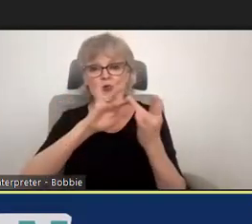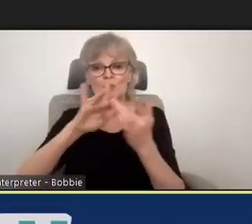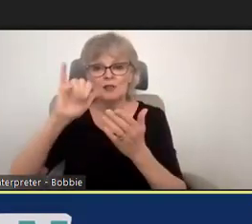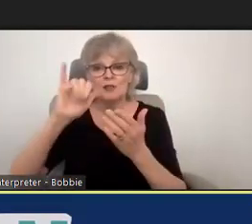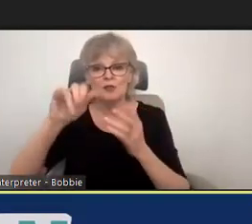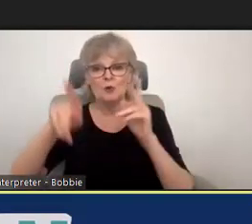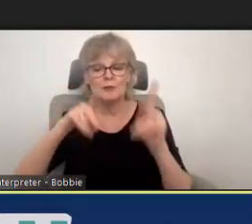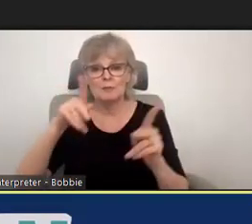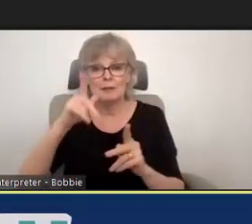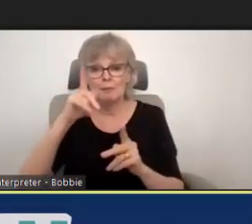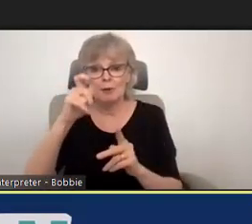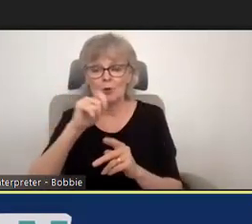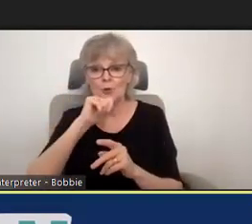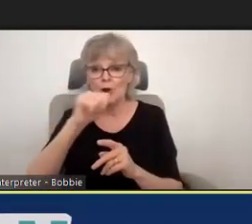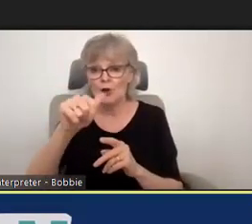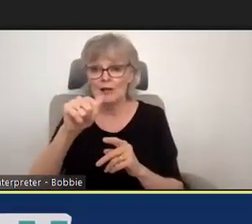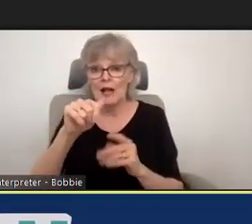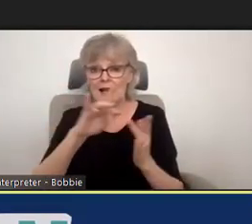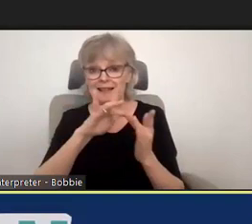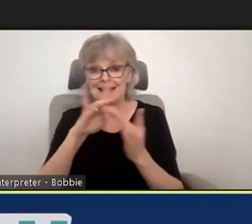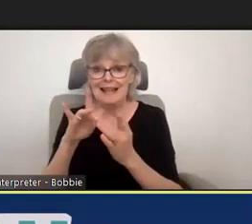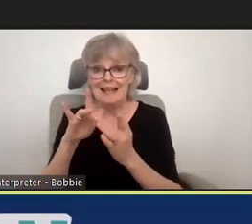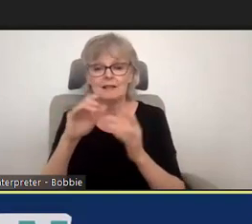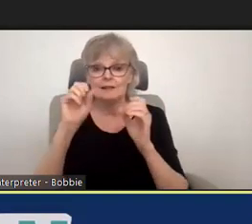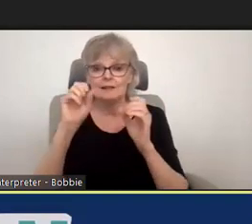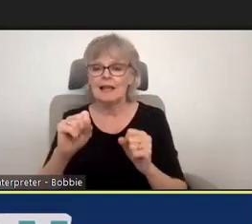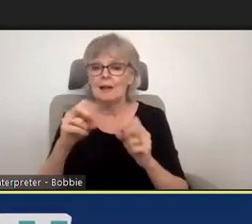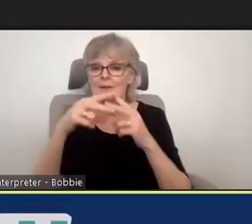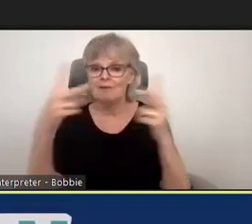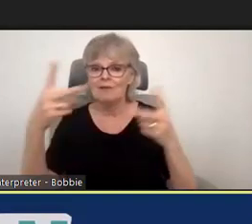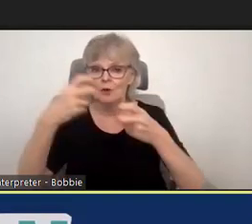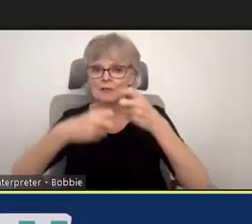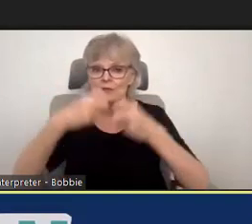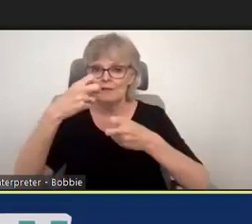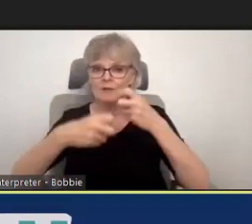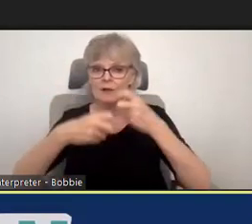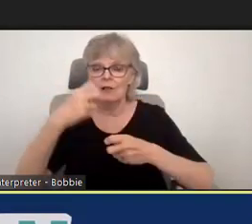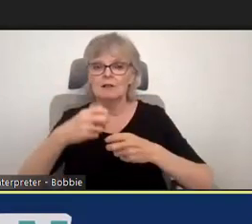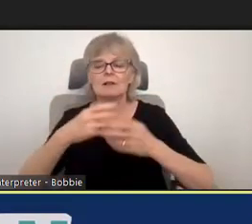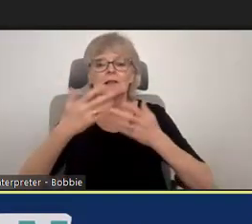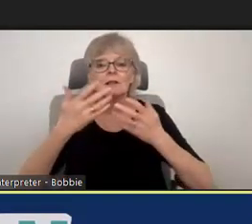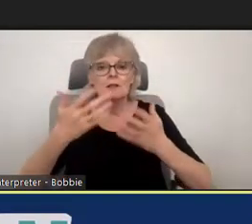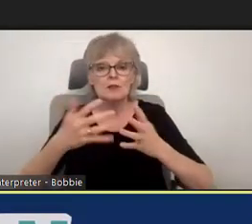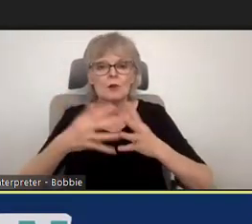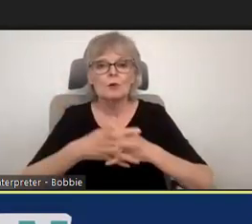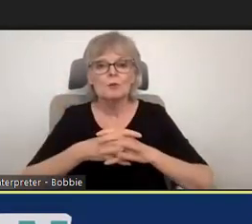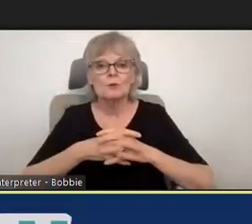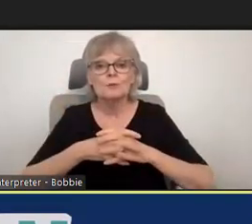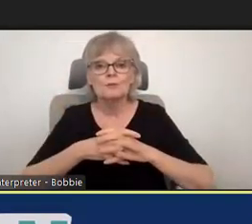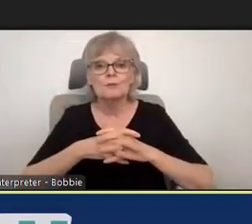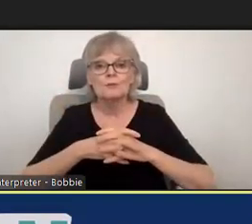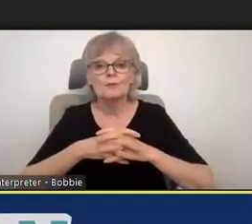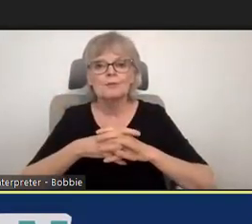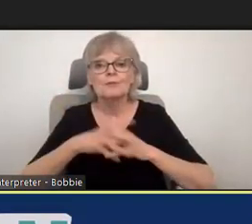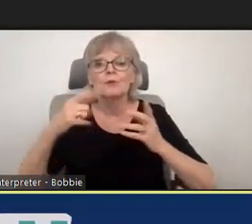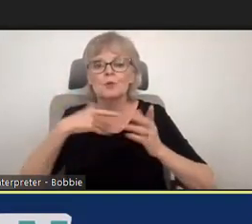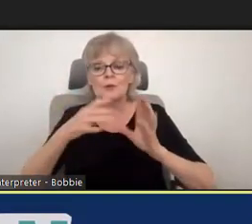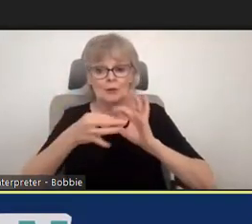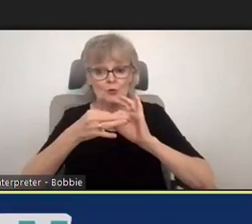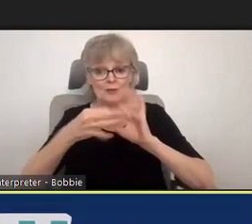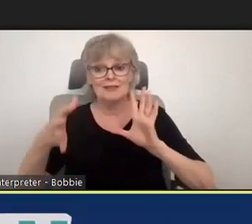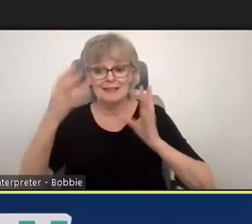that are not connected can be very difficult. So what we did was we did release this